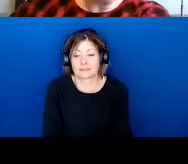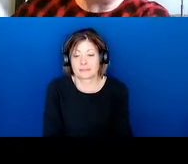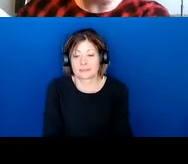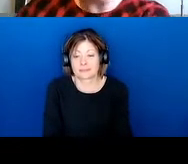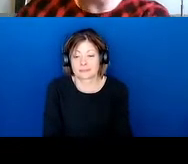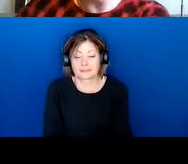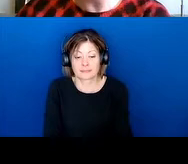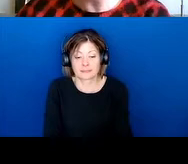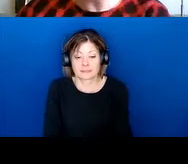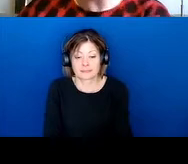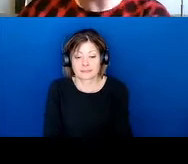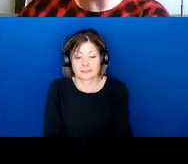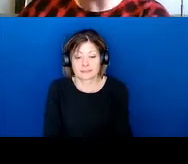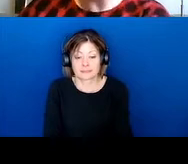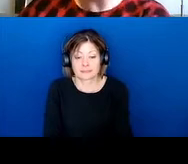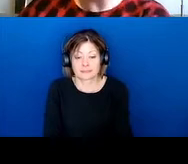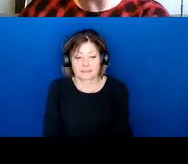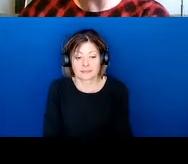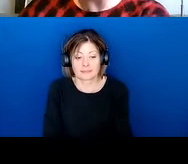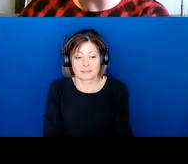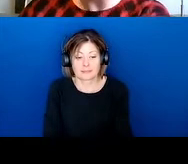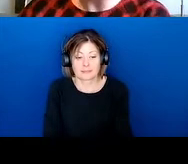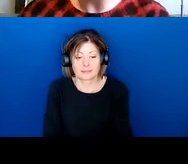When the Hermitage was